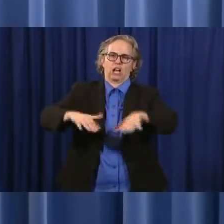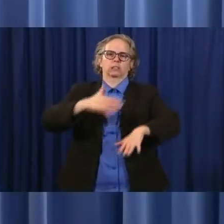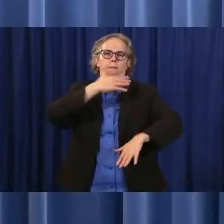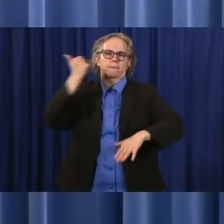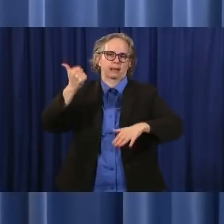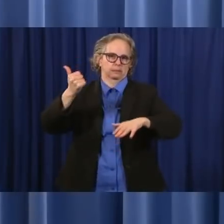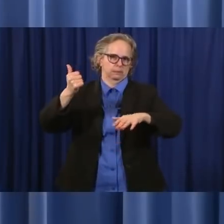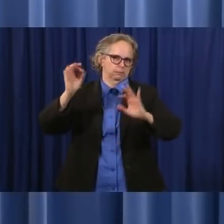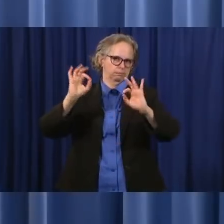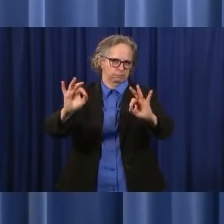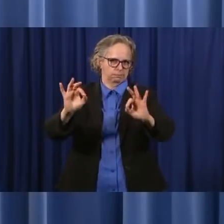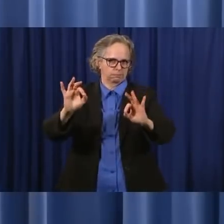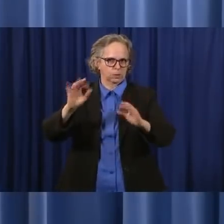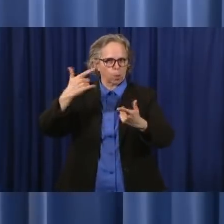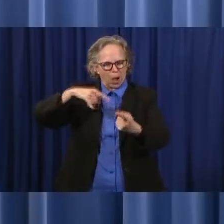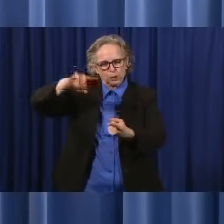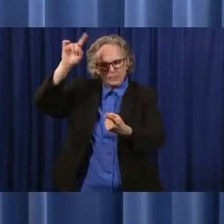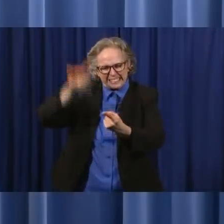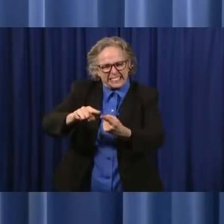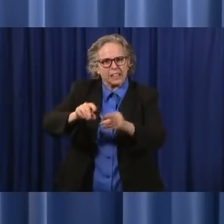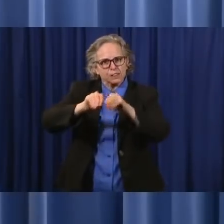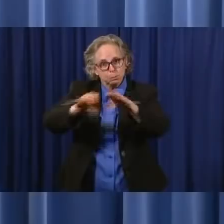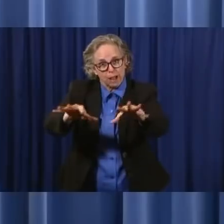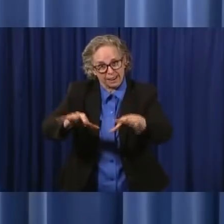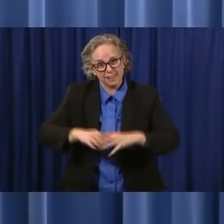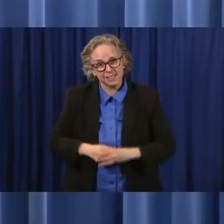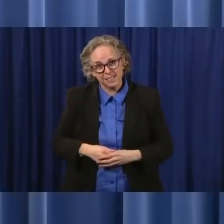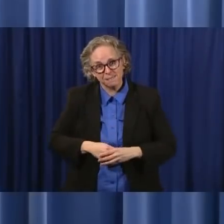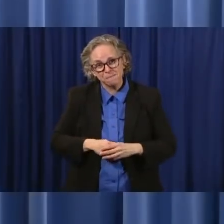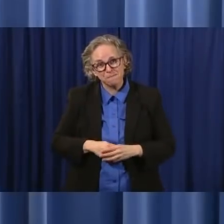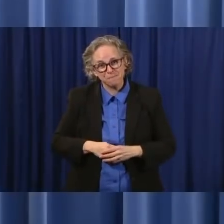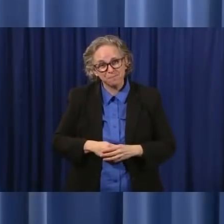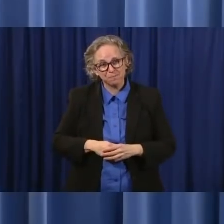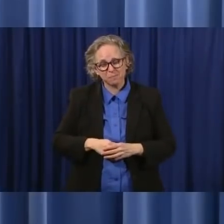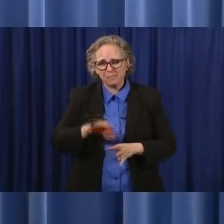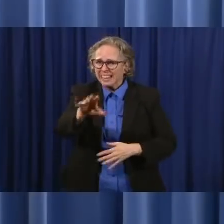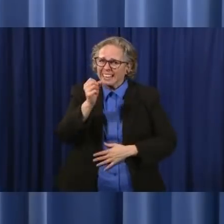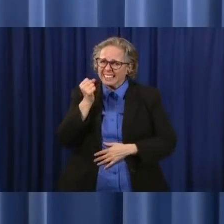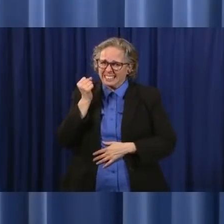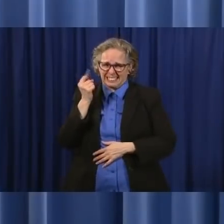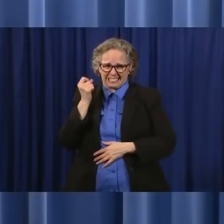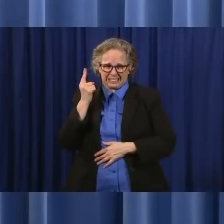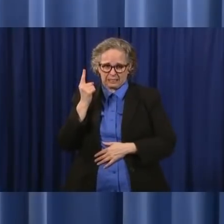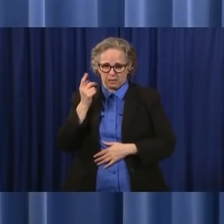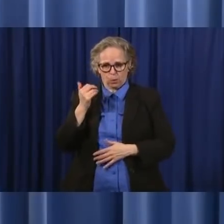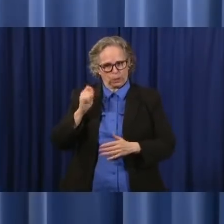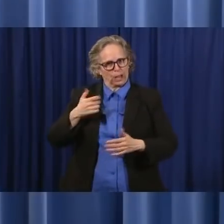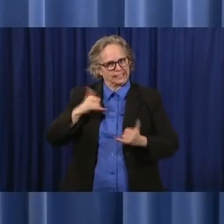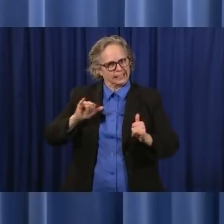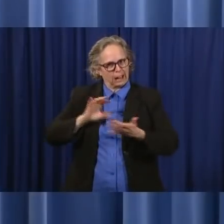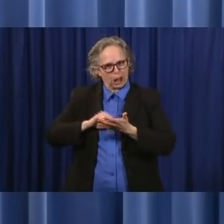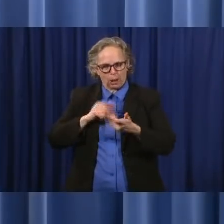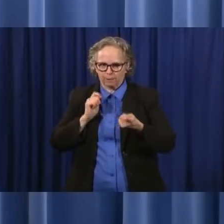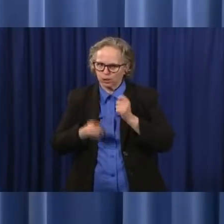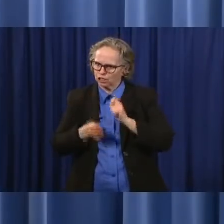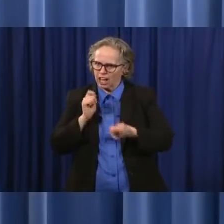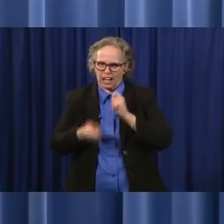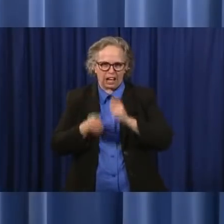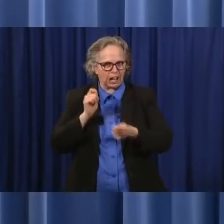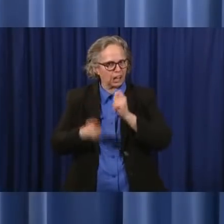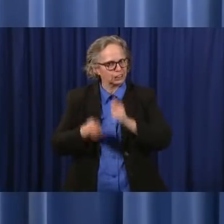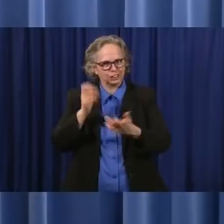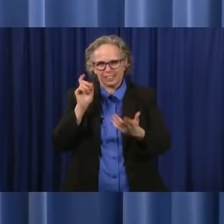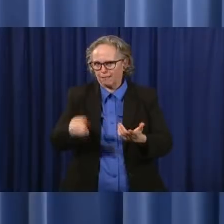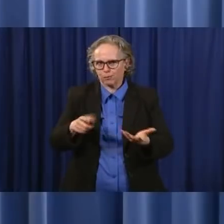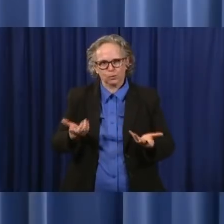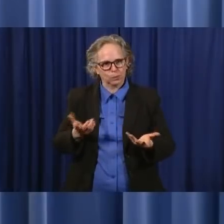of COVID-19 as much as we can through childcare. But it is a work in progress. We're going to continue to learn. And the